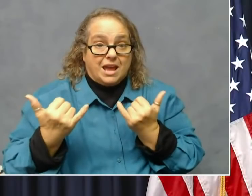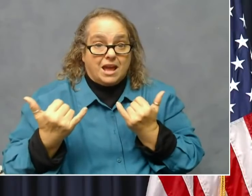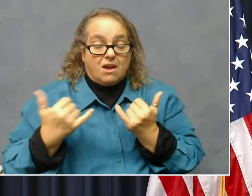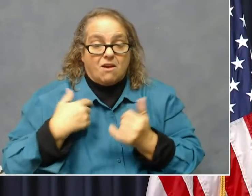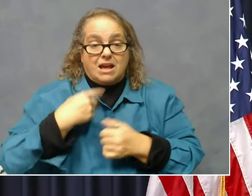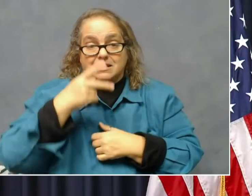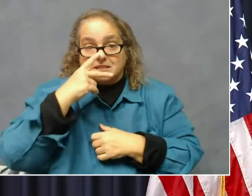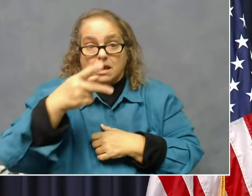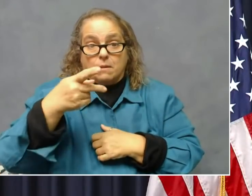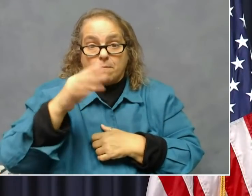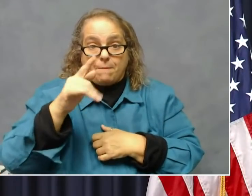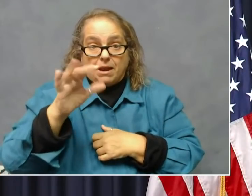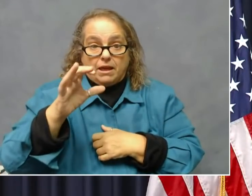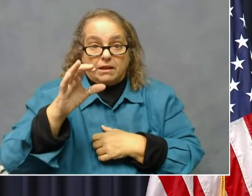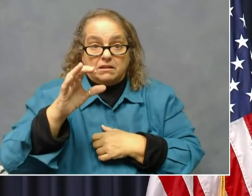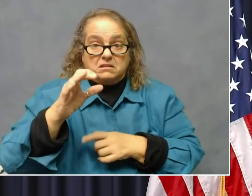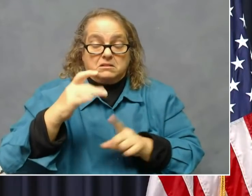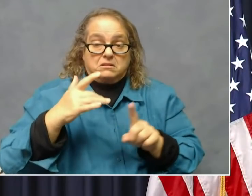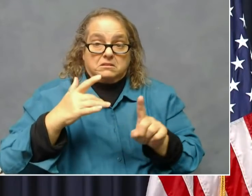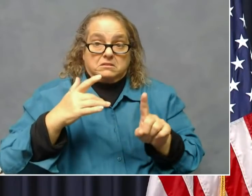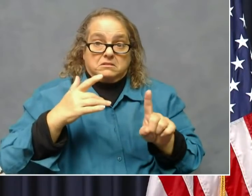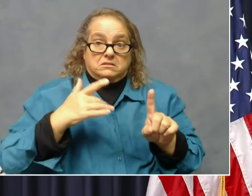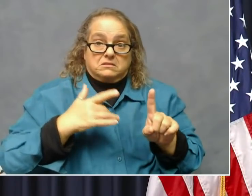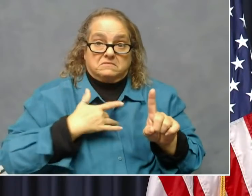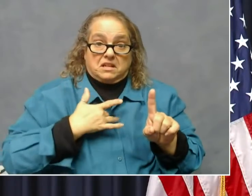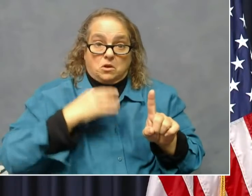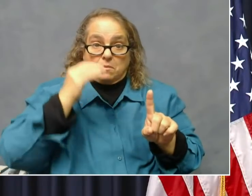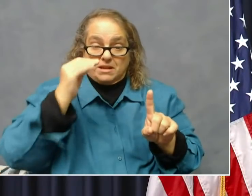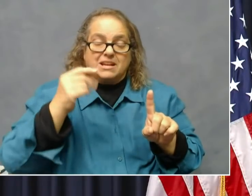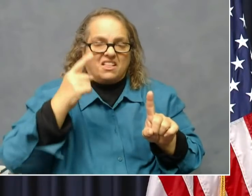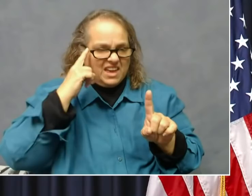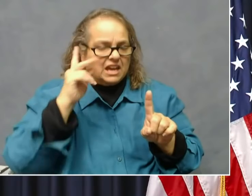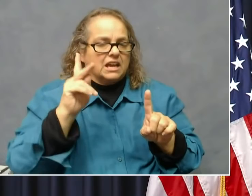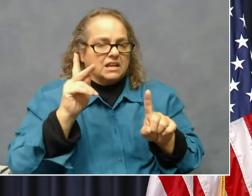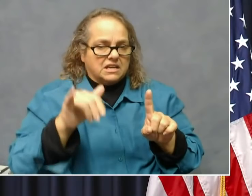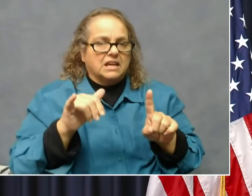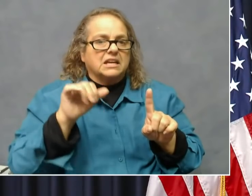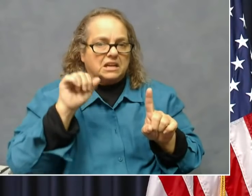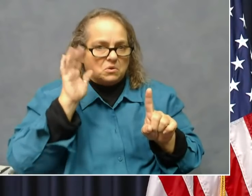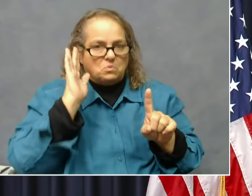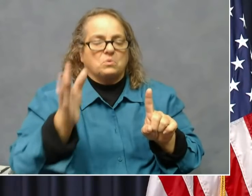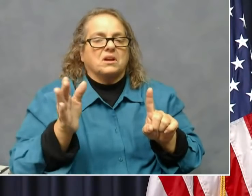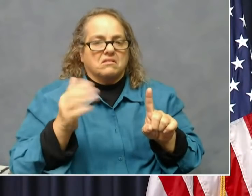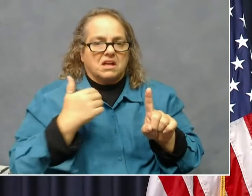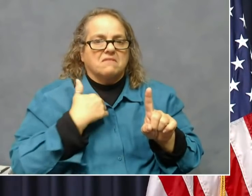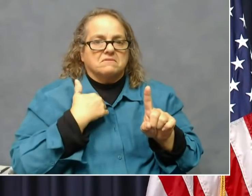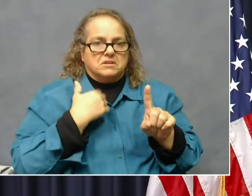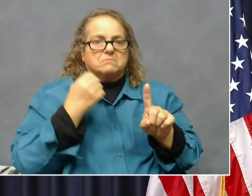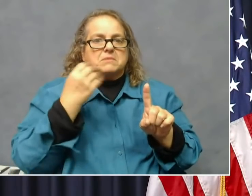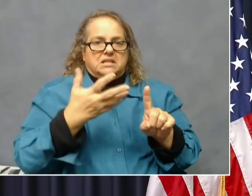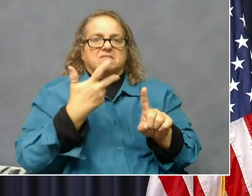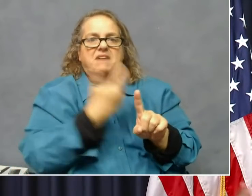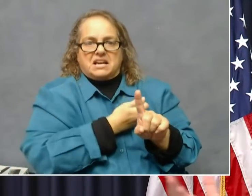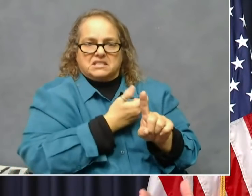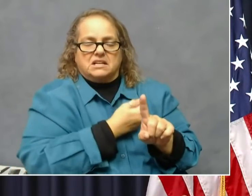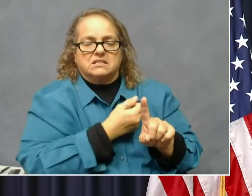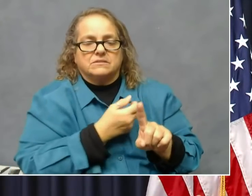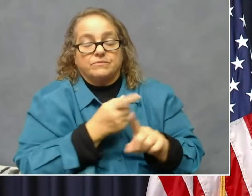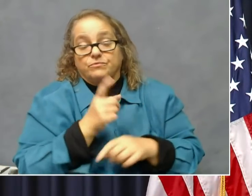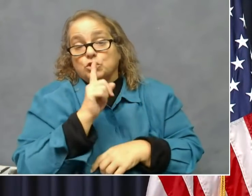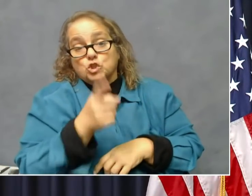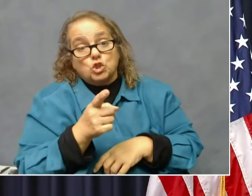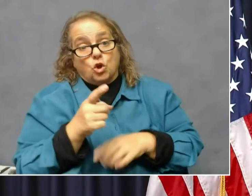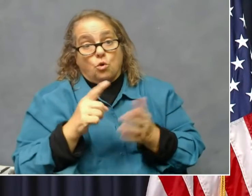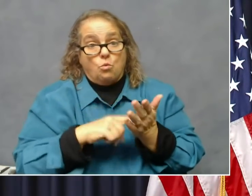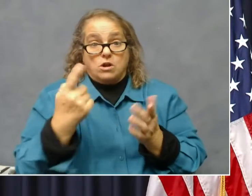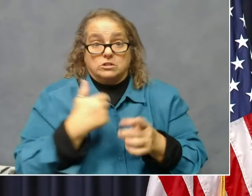I believe that we can get there in Kentucky. Certainly, we'll be able to. I mean, once we defeat this thing, we